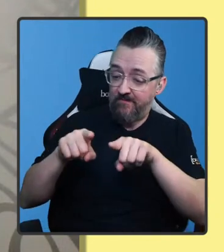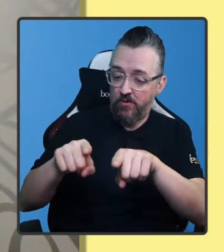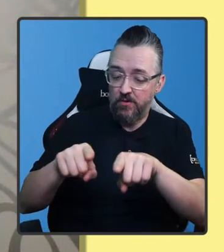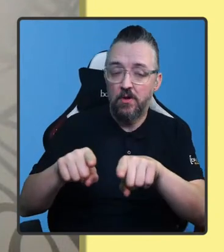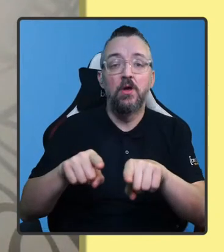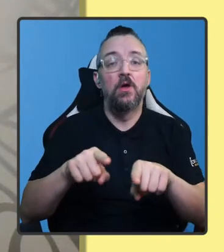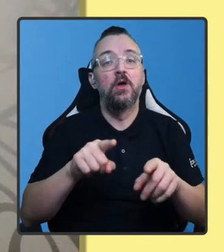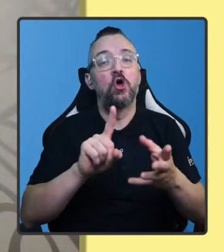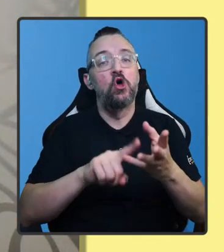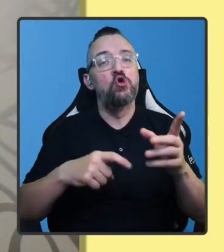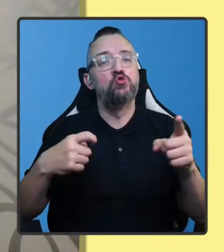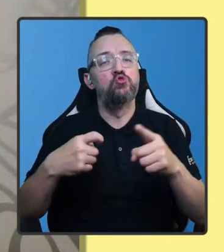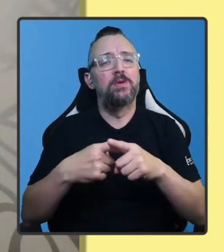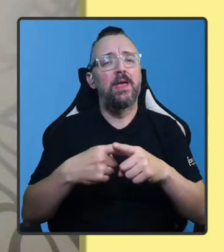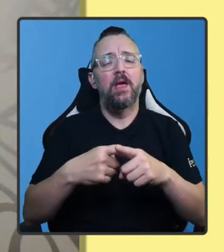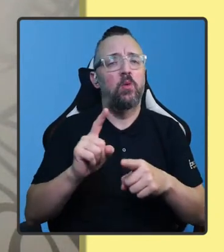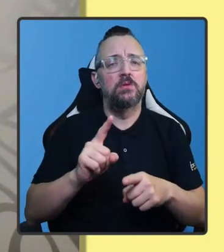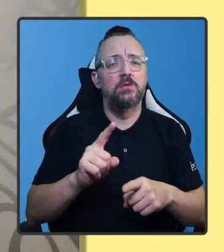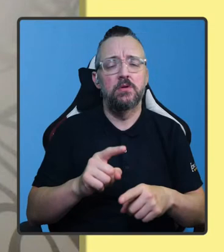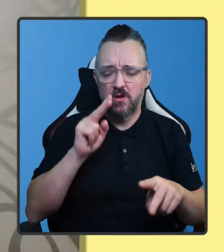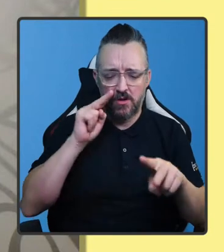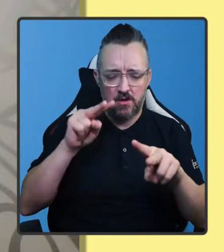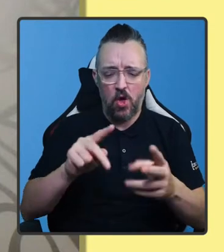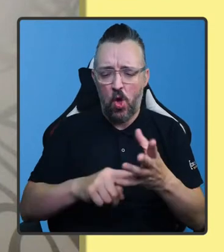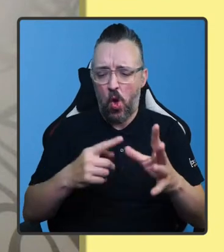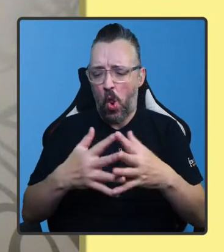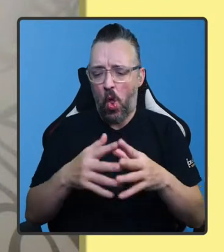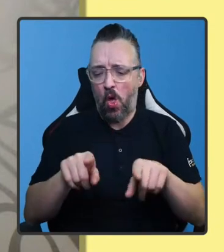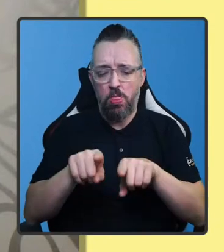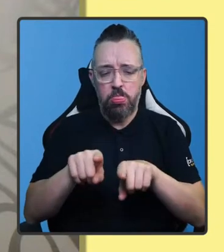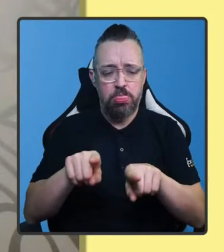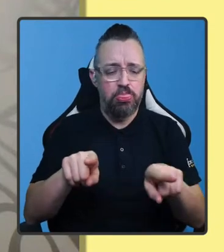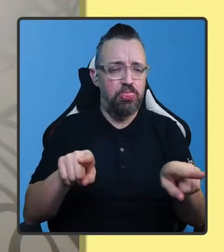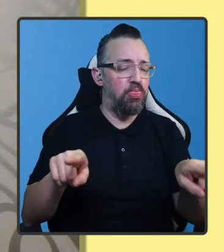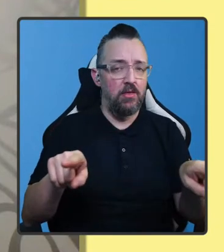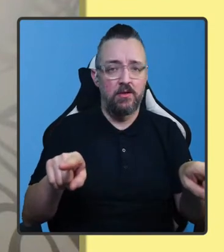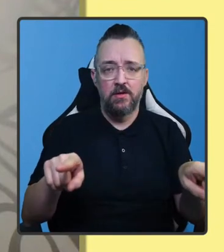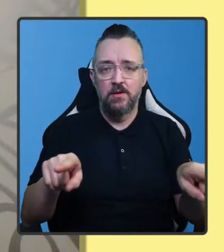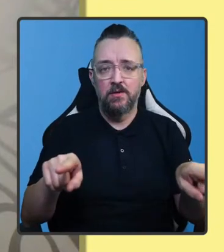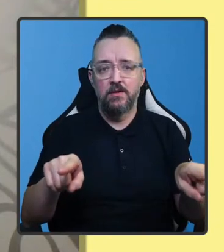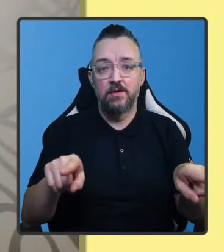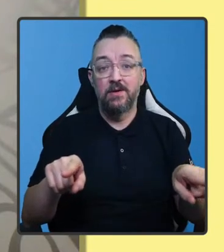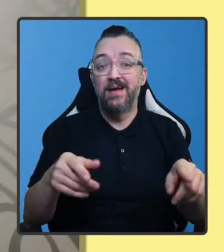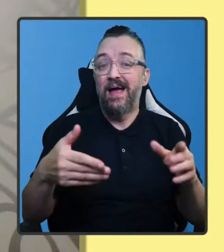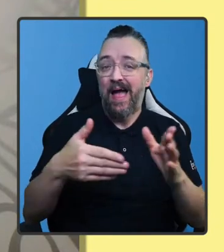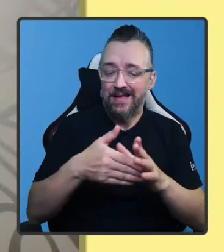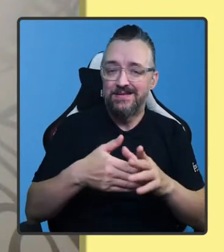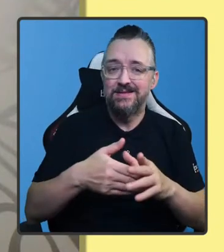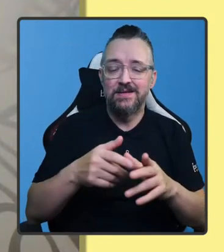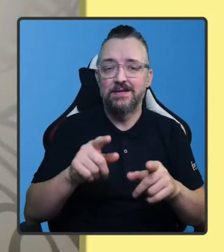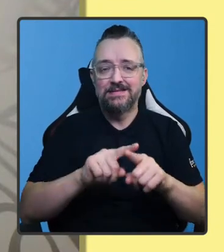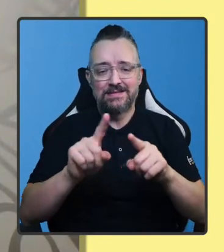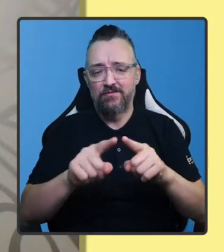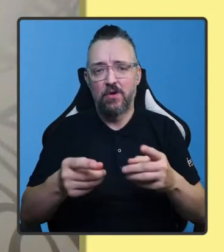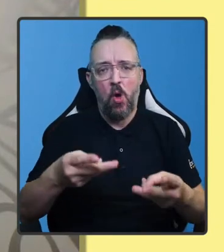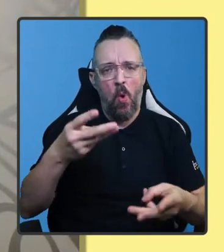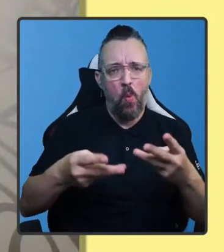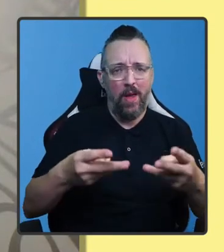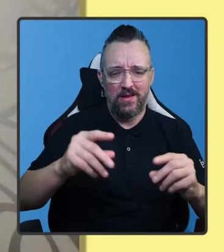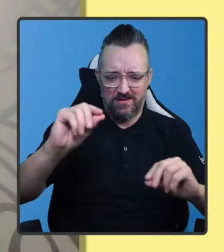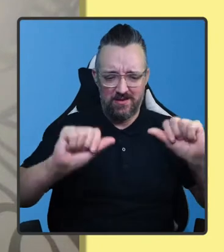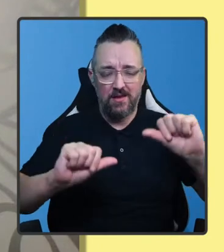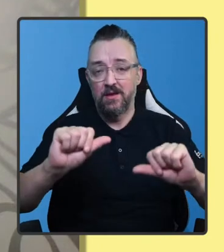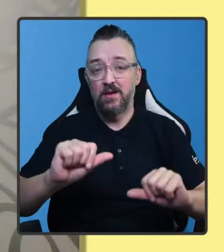reviewing current EU law, including, it seems, imperial measurement. They have become the very